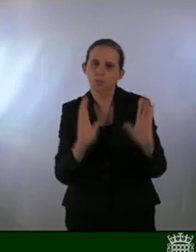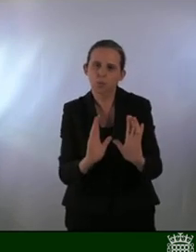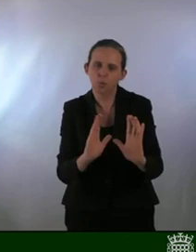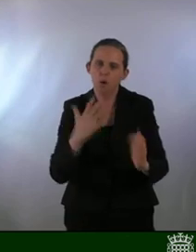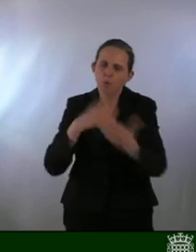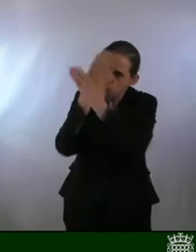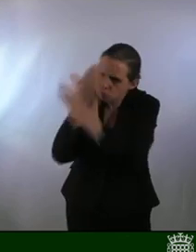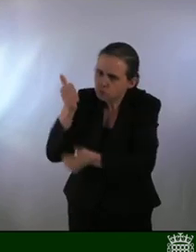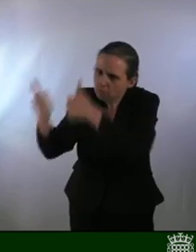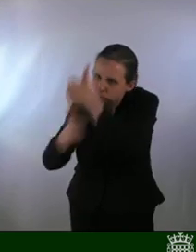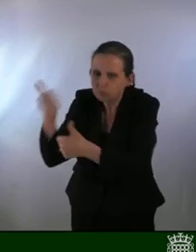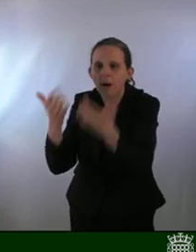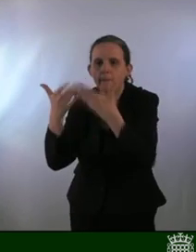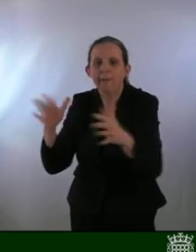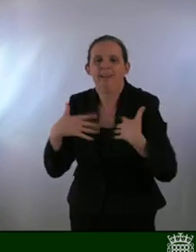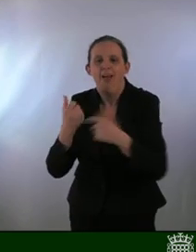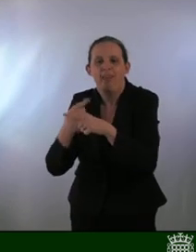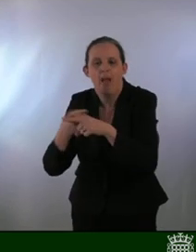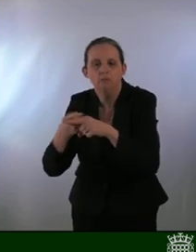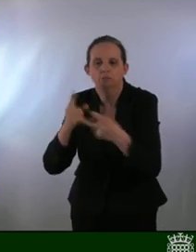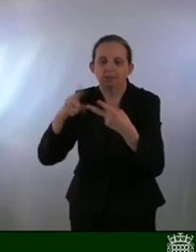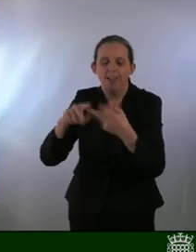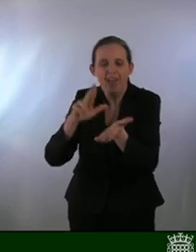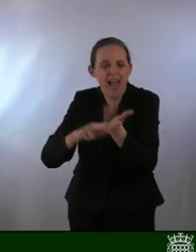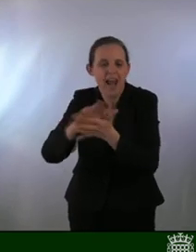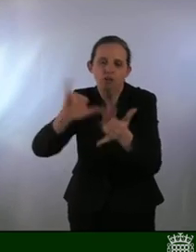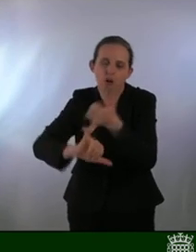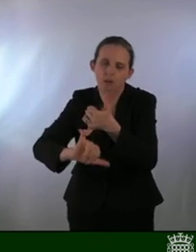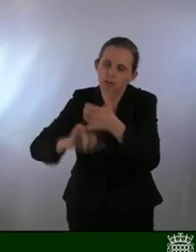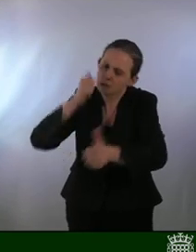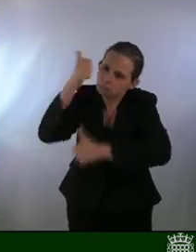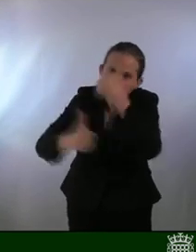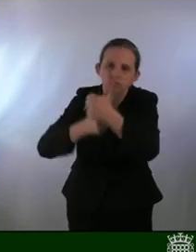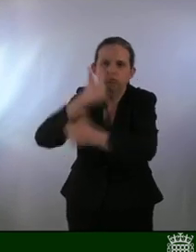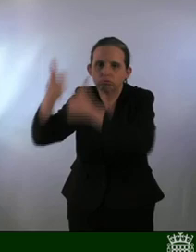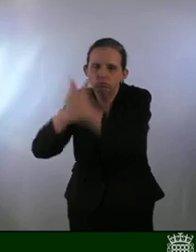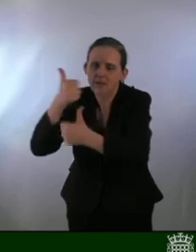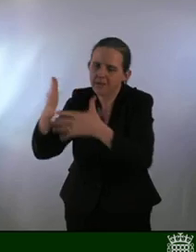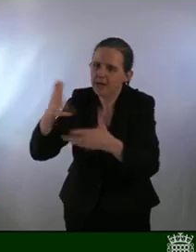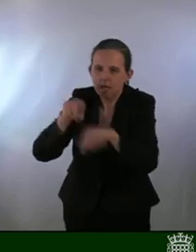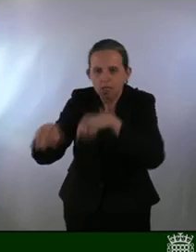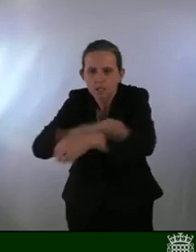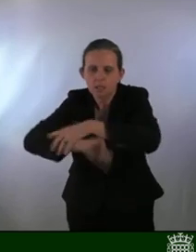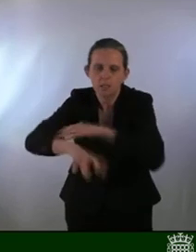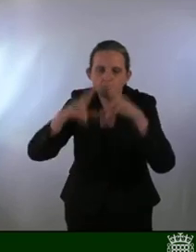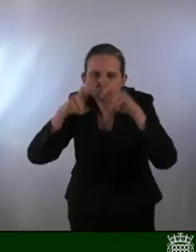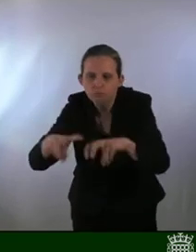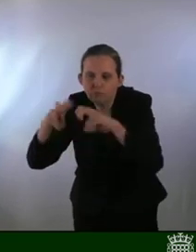Public Health England and the NHS for their exemplary approach to contact tracing and their work so far.